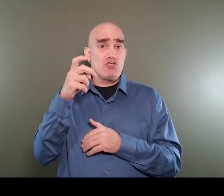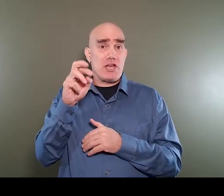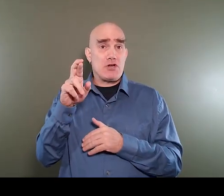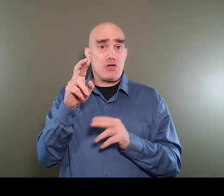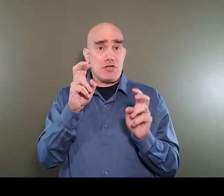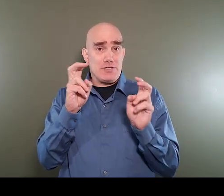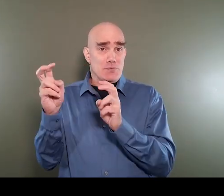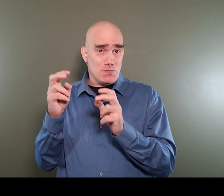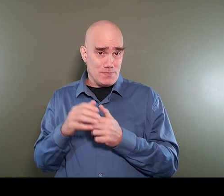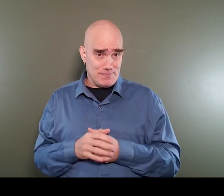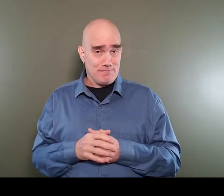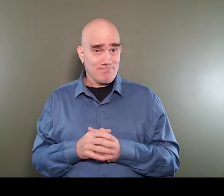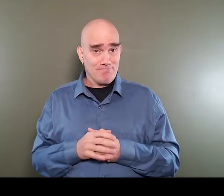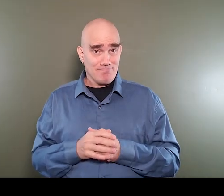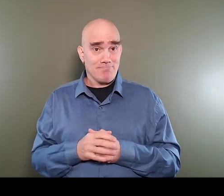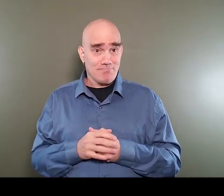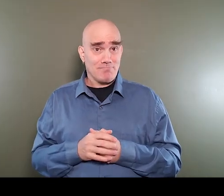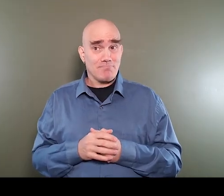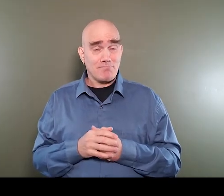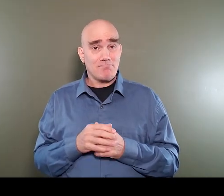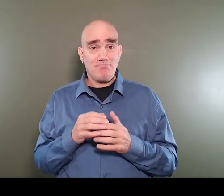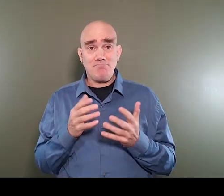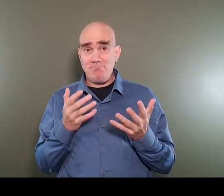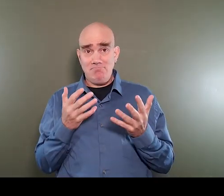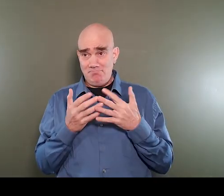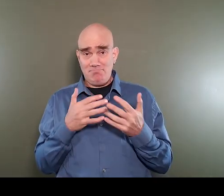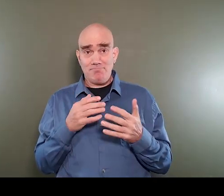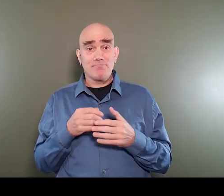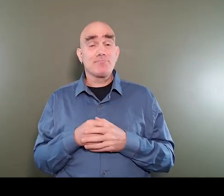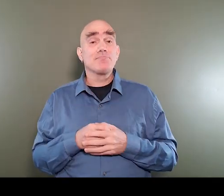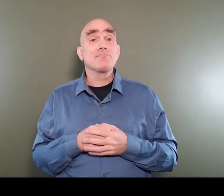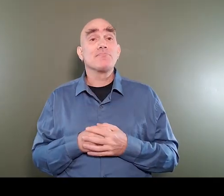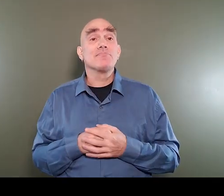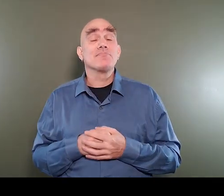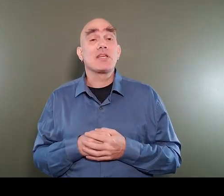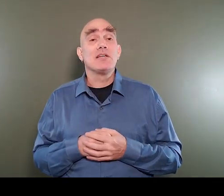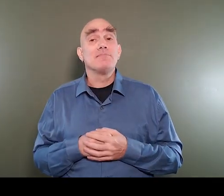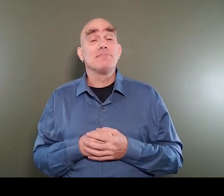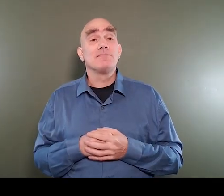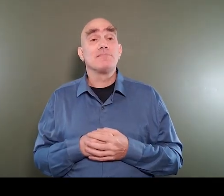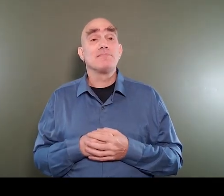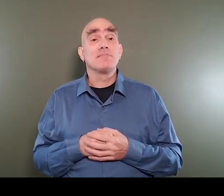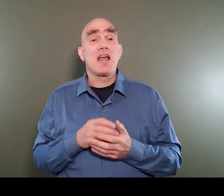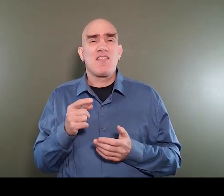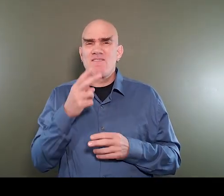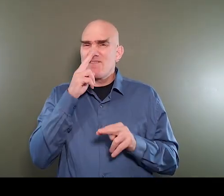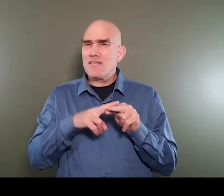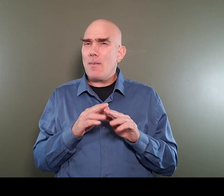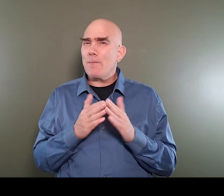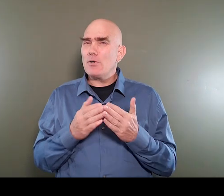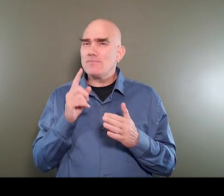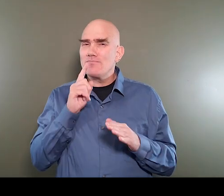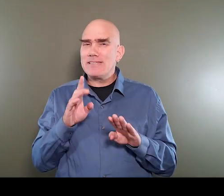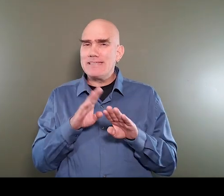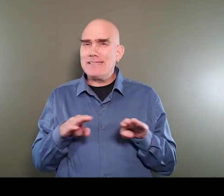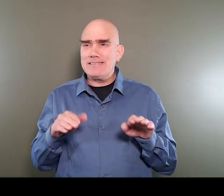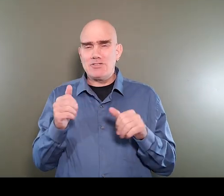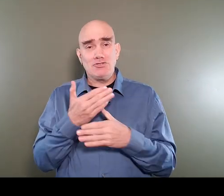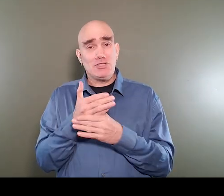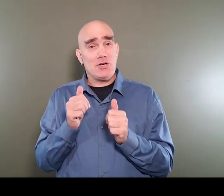disability or racial justice or gender issues,